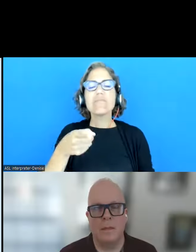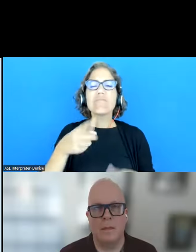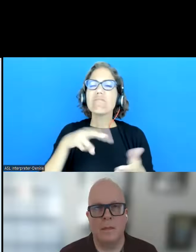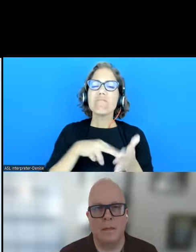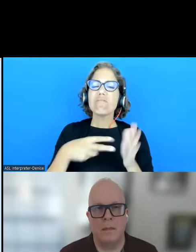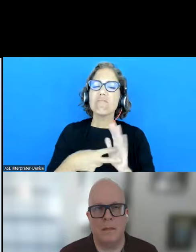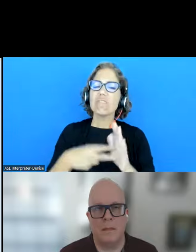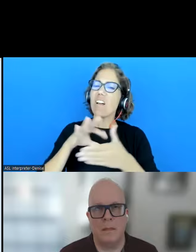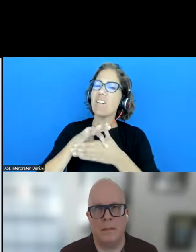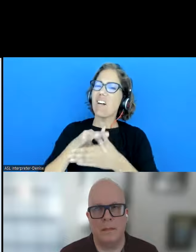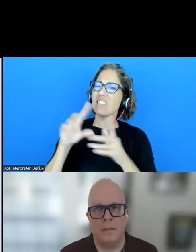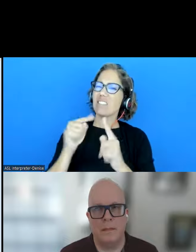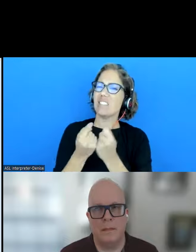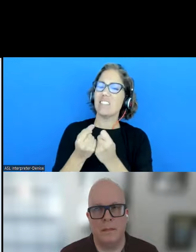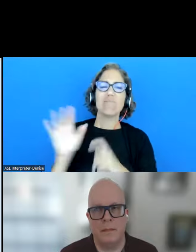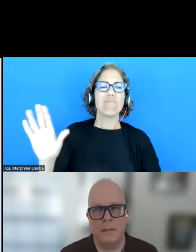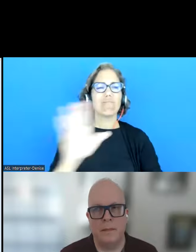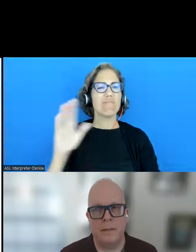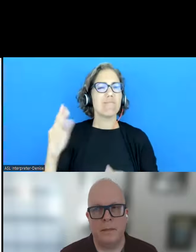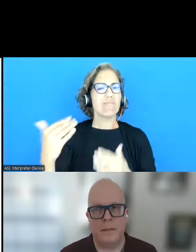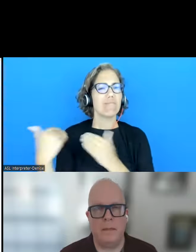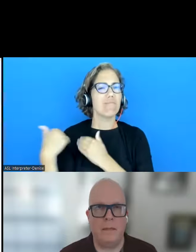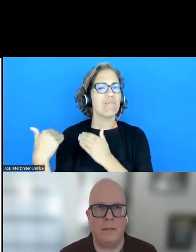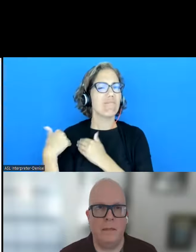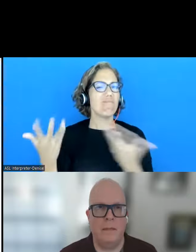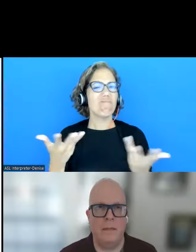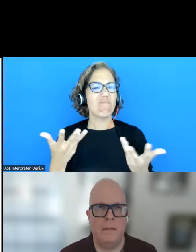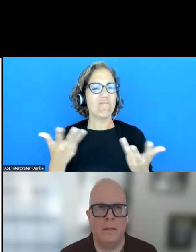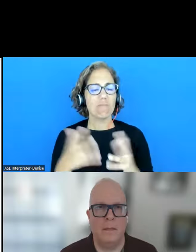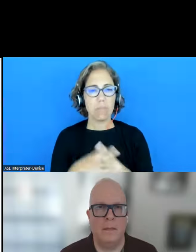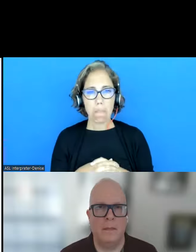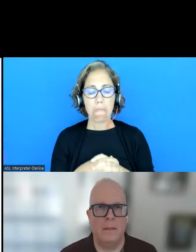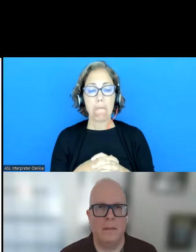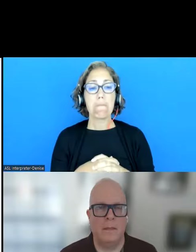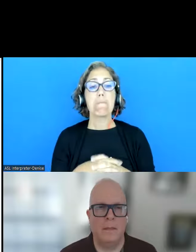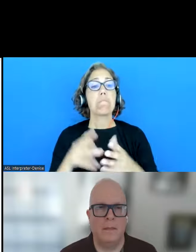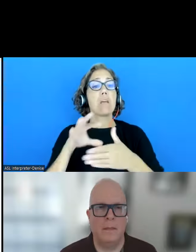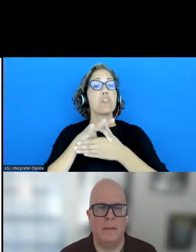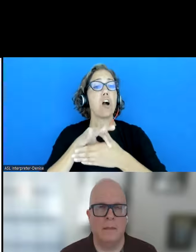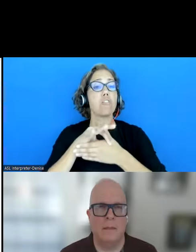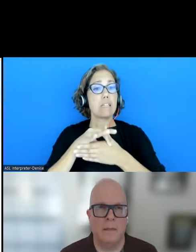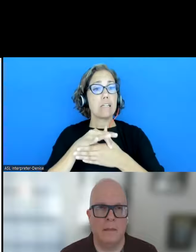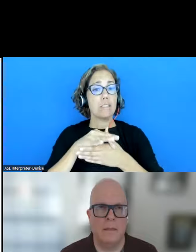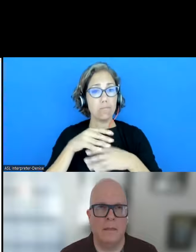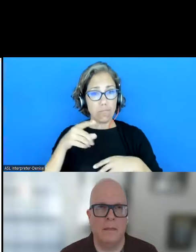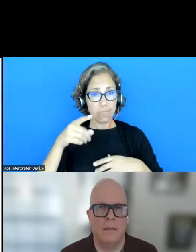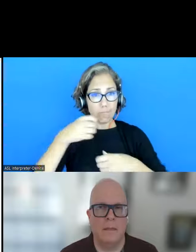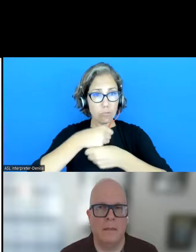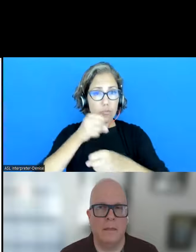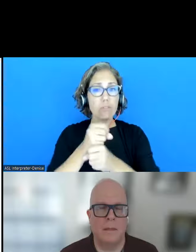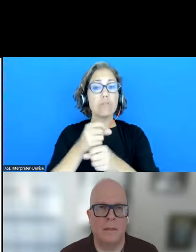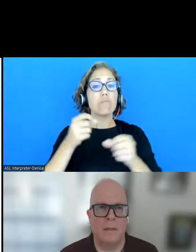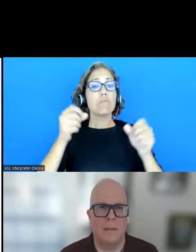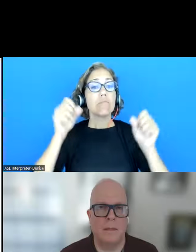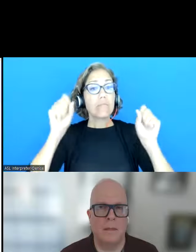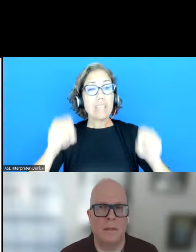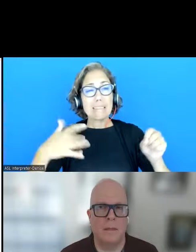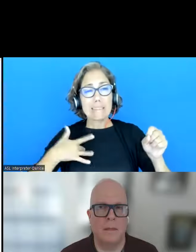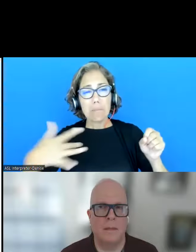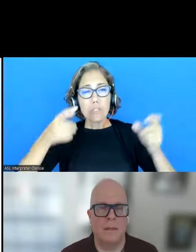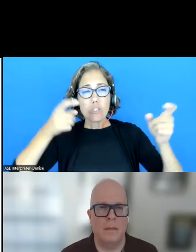team responsibility. So what content creators can usually control. This